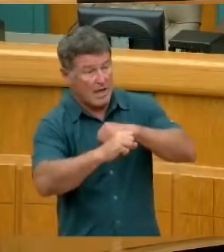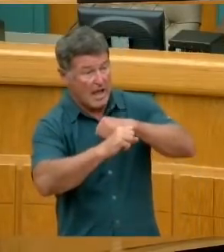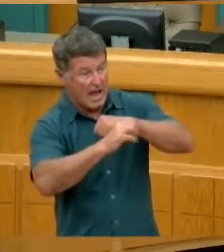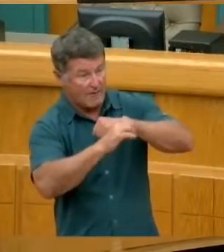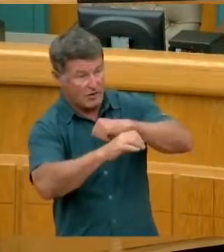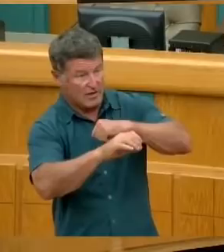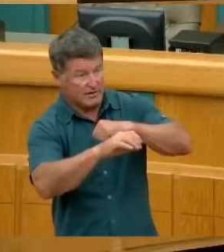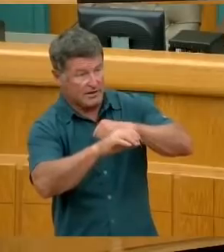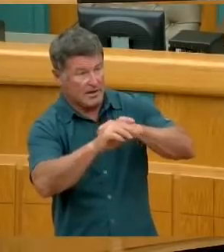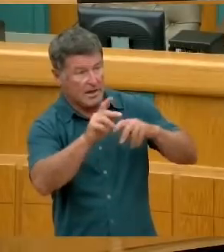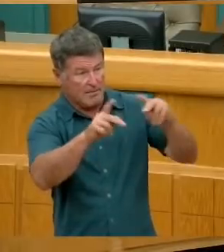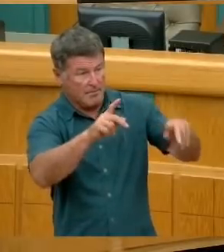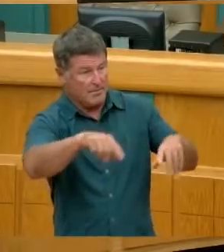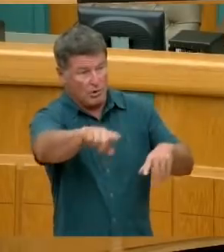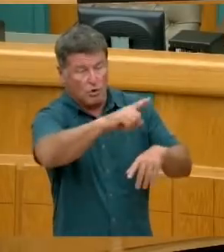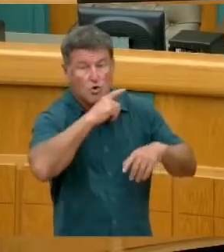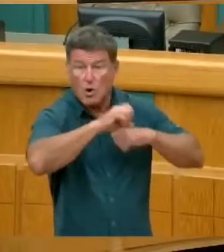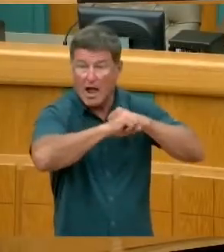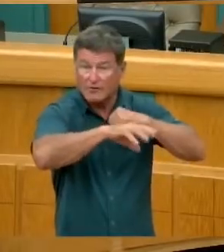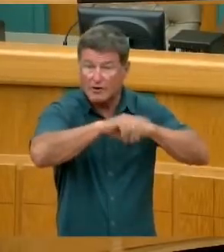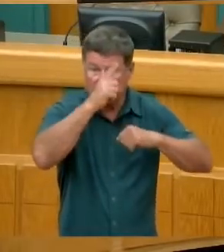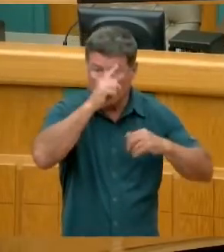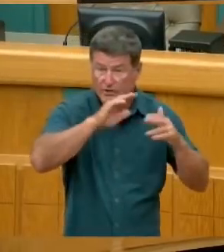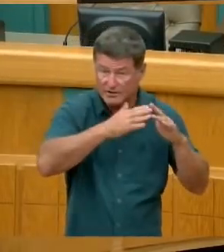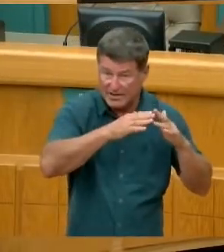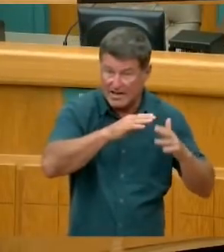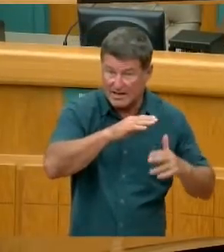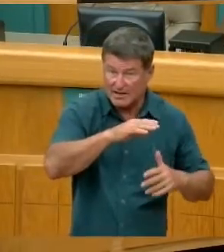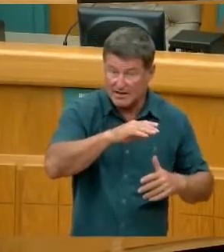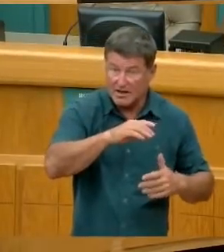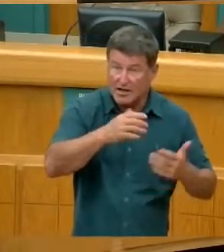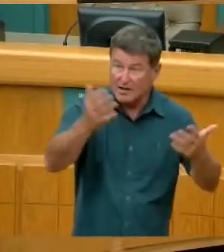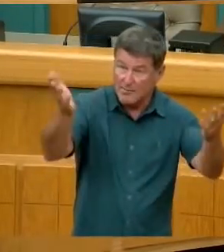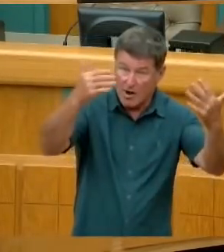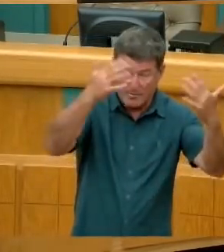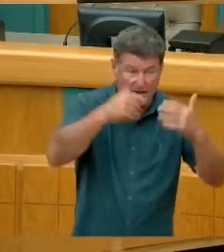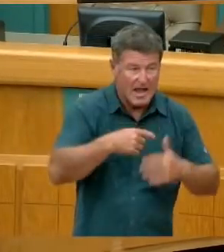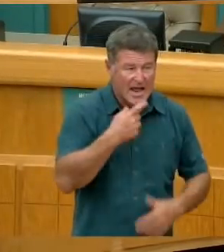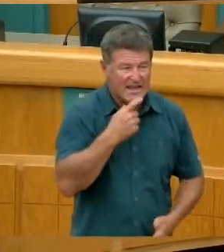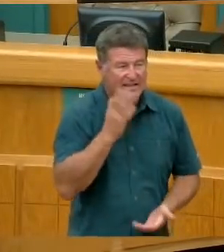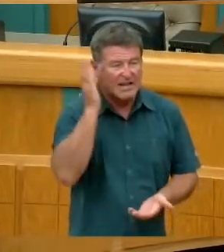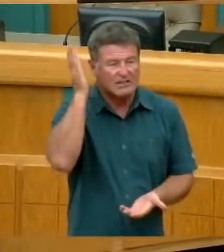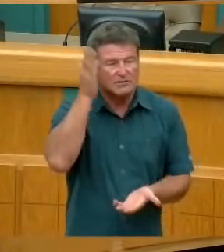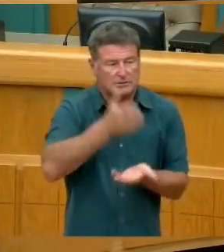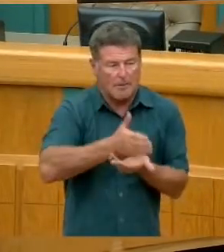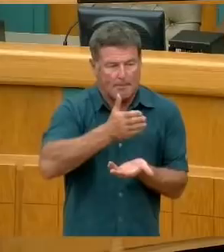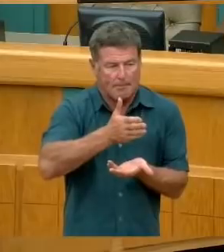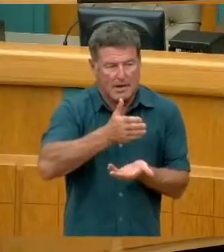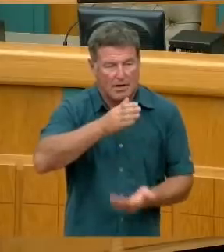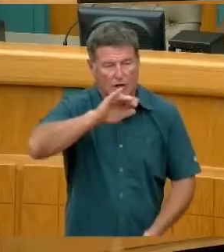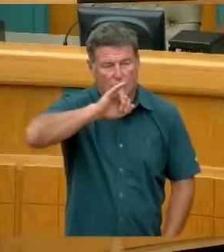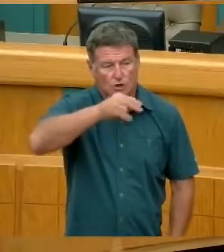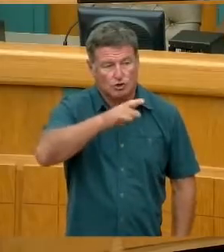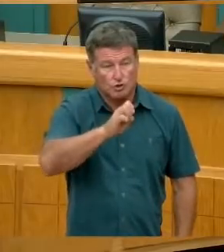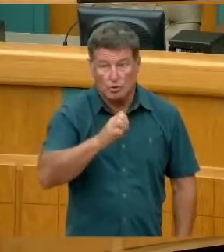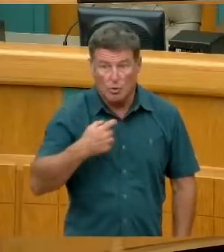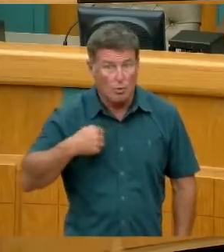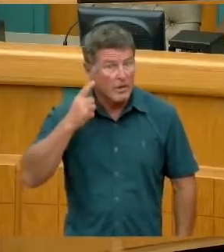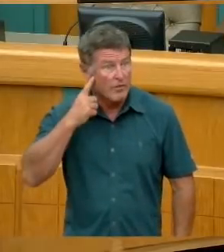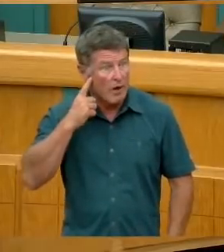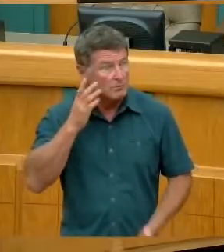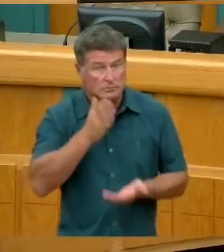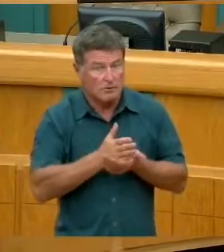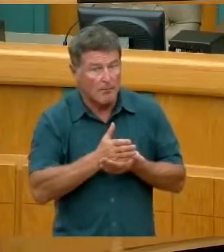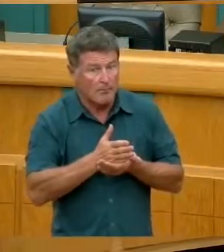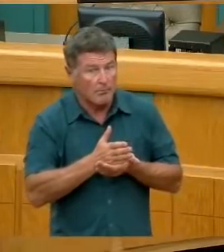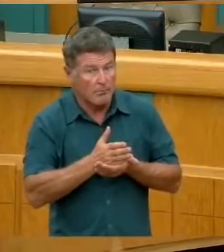agency, informed all our locations where we have advertisement to remove it in June.